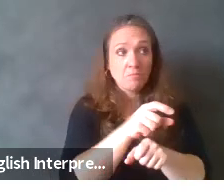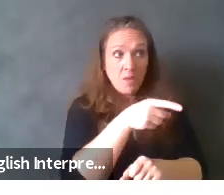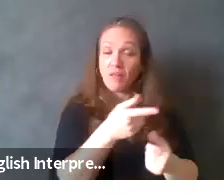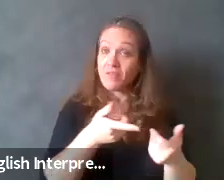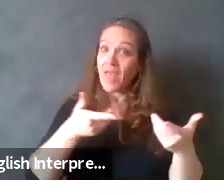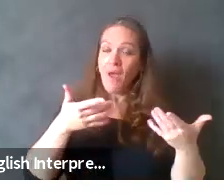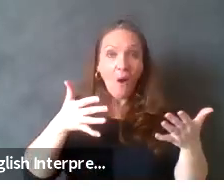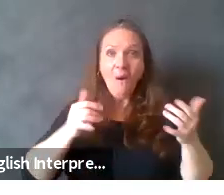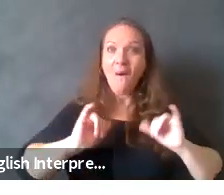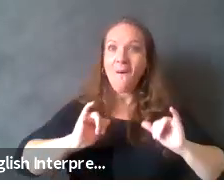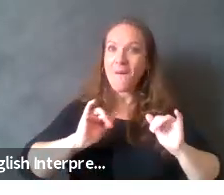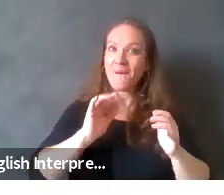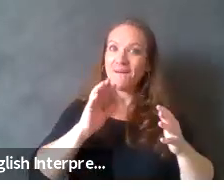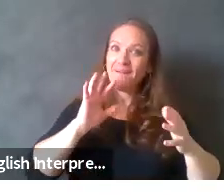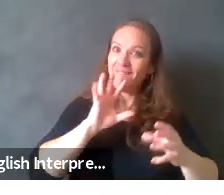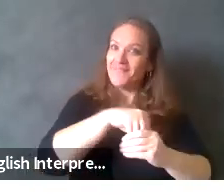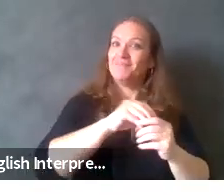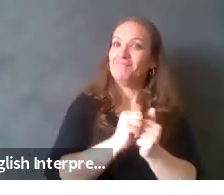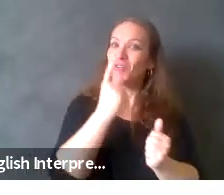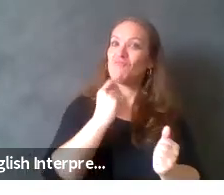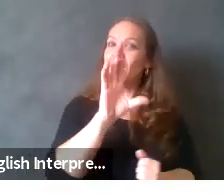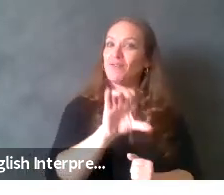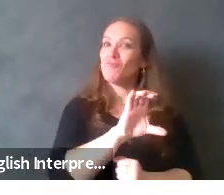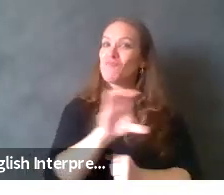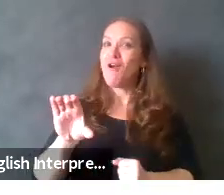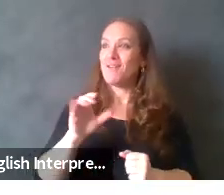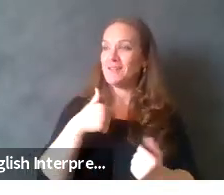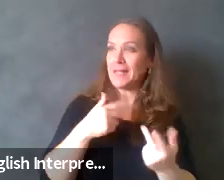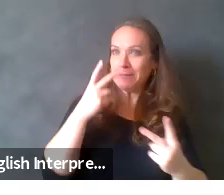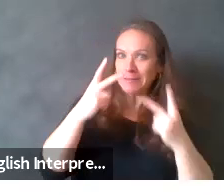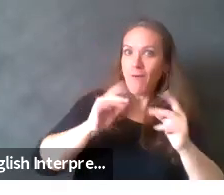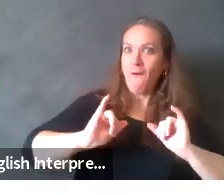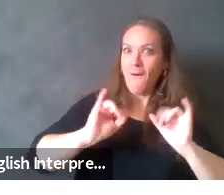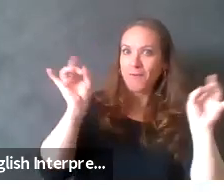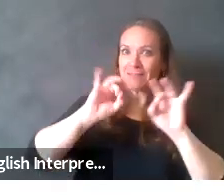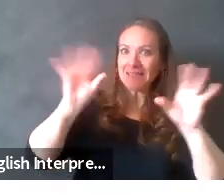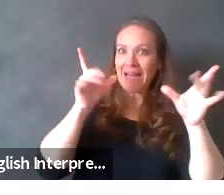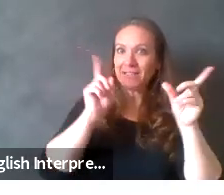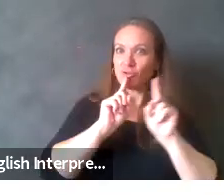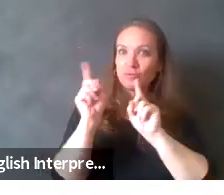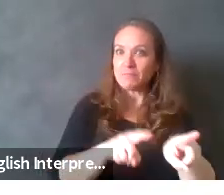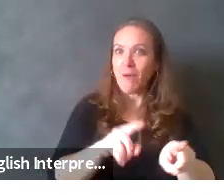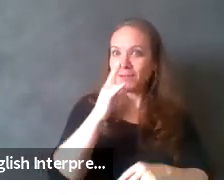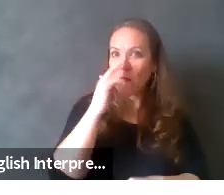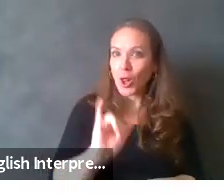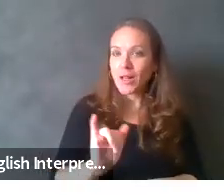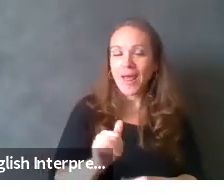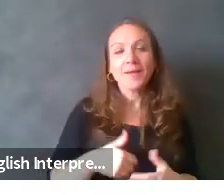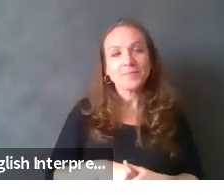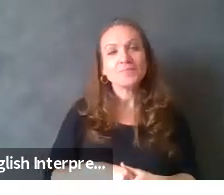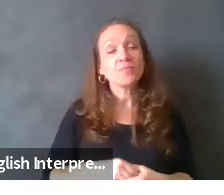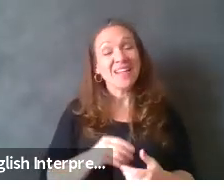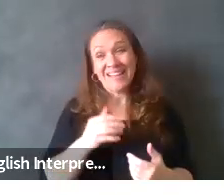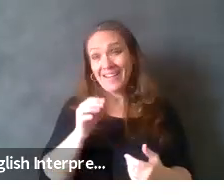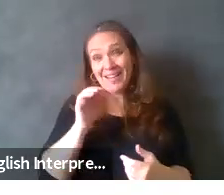to the Red Cross and what disaster response looks like. I think it's a challenge for all of the voluntary